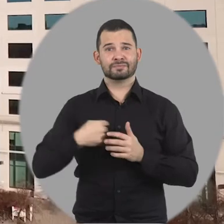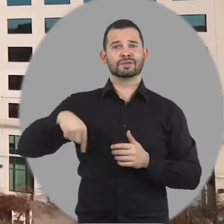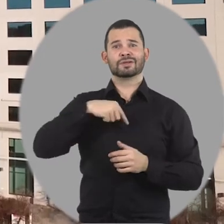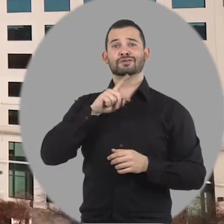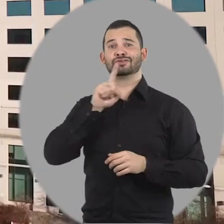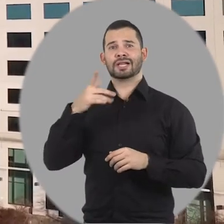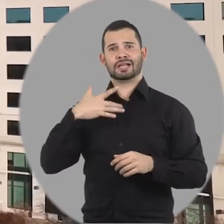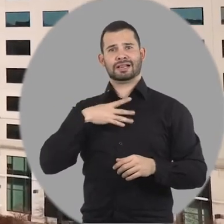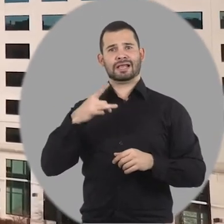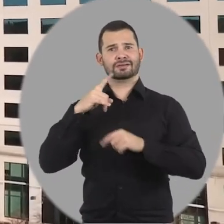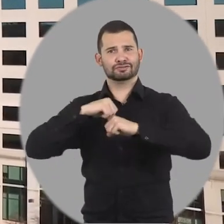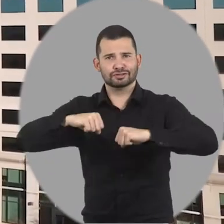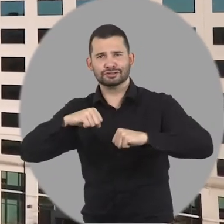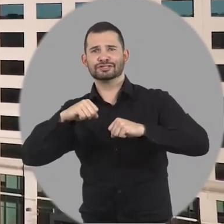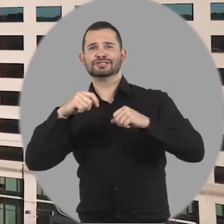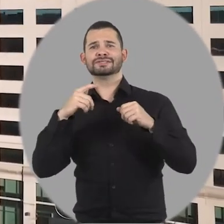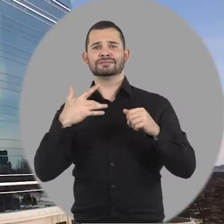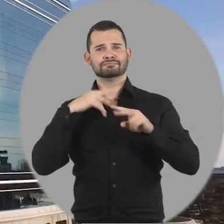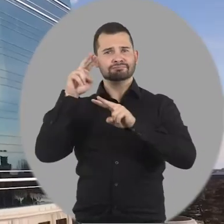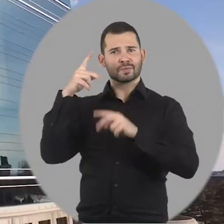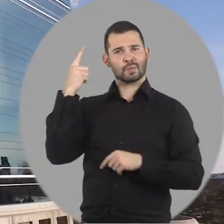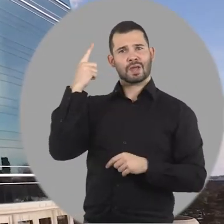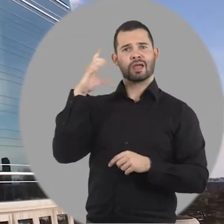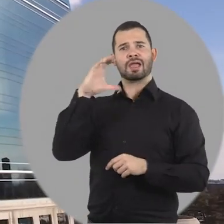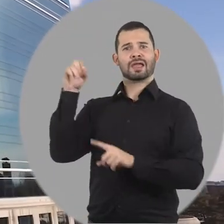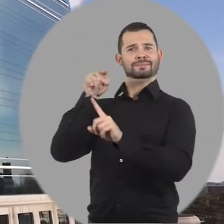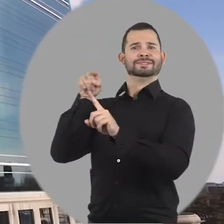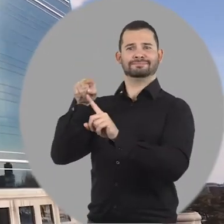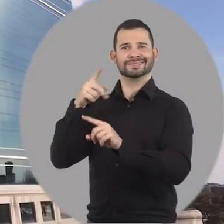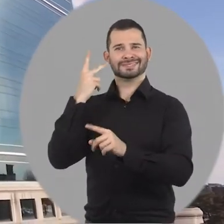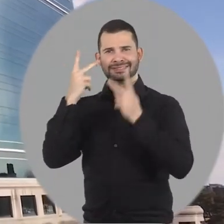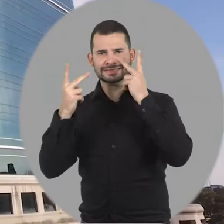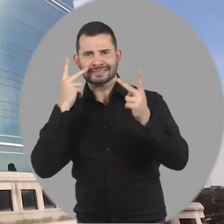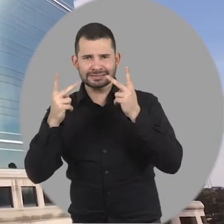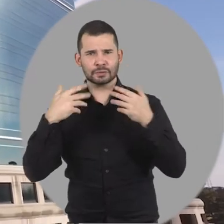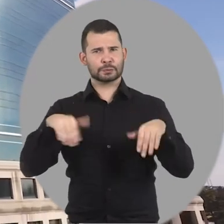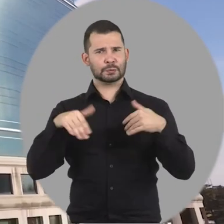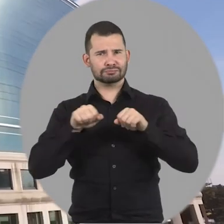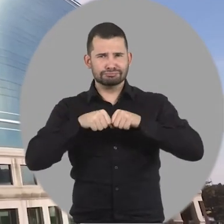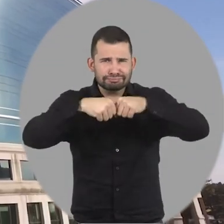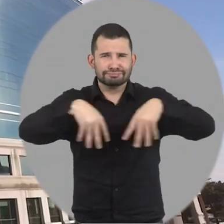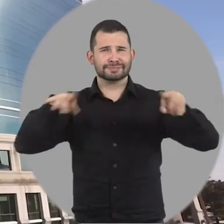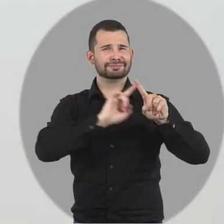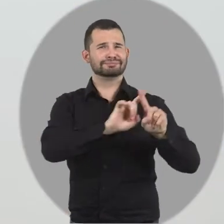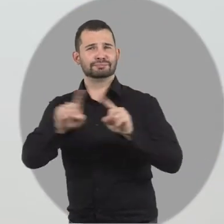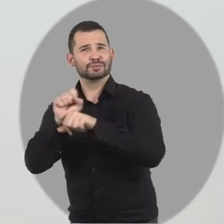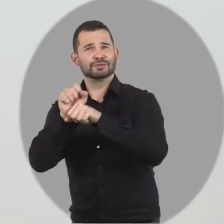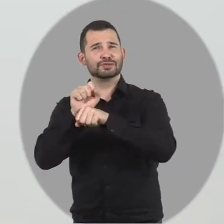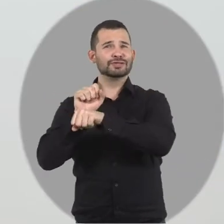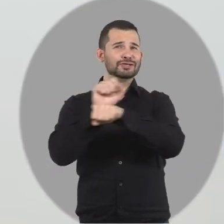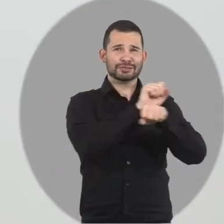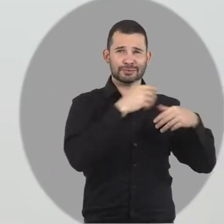For myself, I really like the security. I really like being able to look at one company and say there's 1,000 different things I can do in this one company.